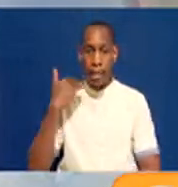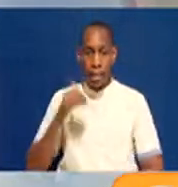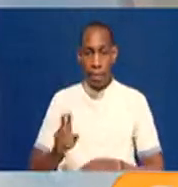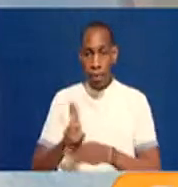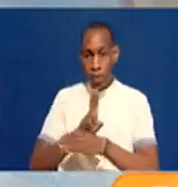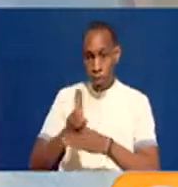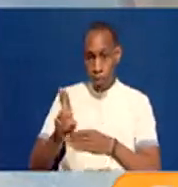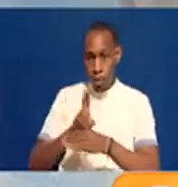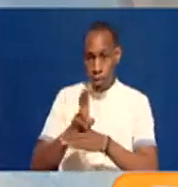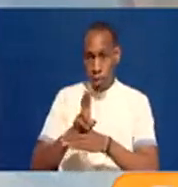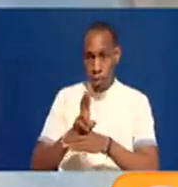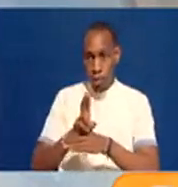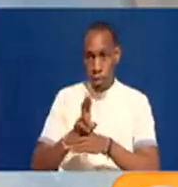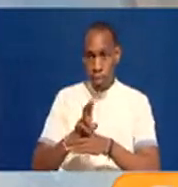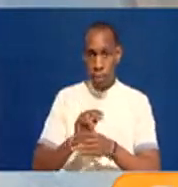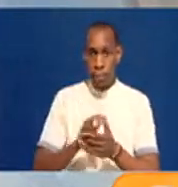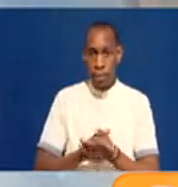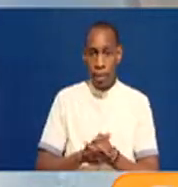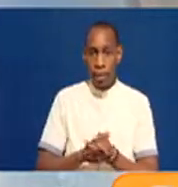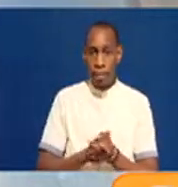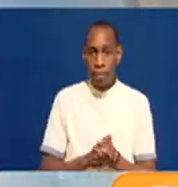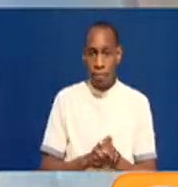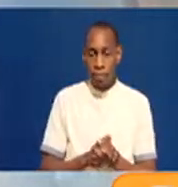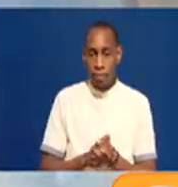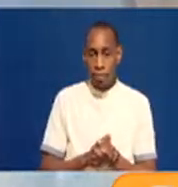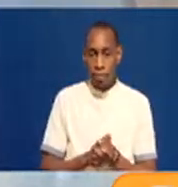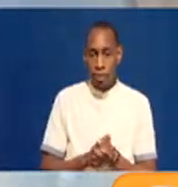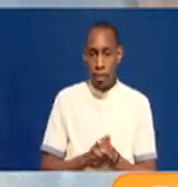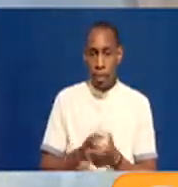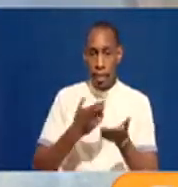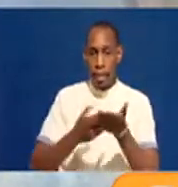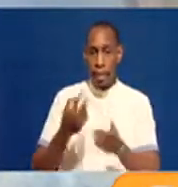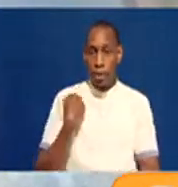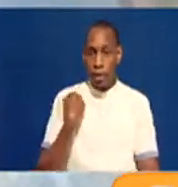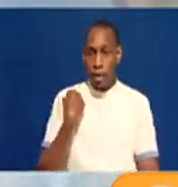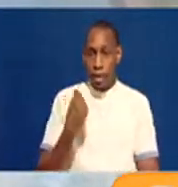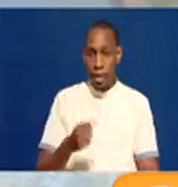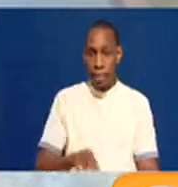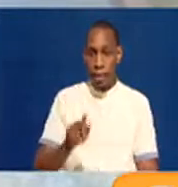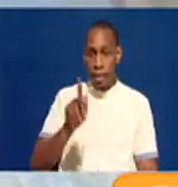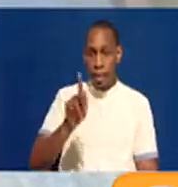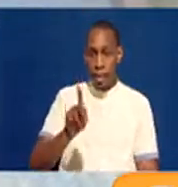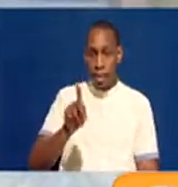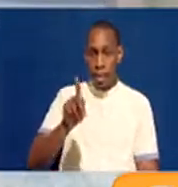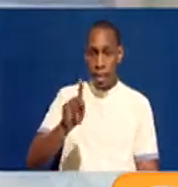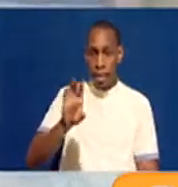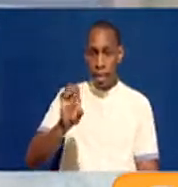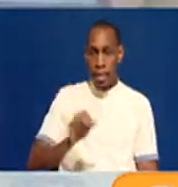used, a white Toyota Ractis with registration number